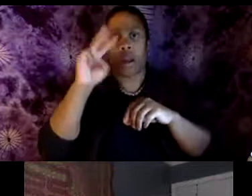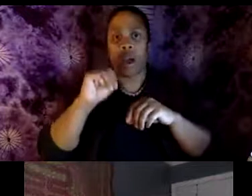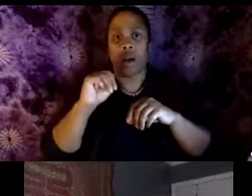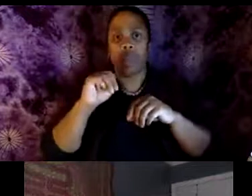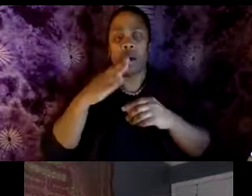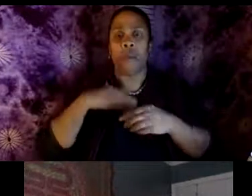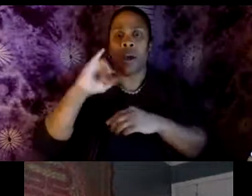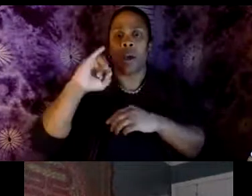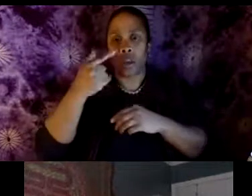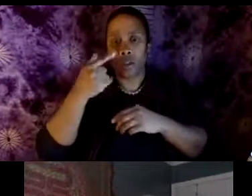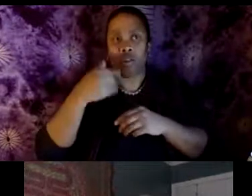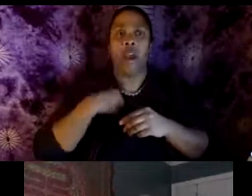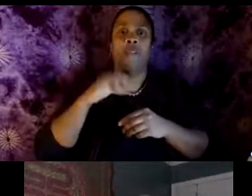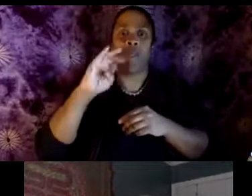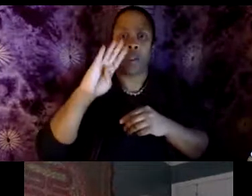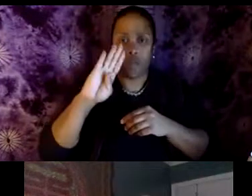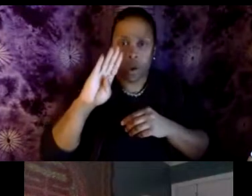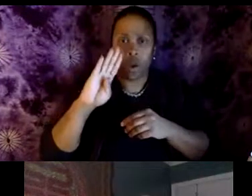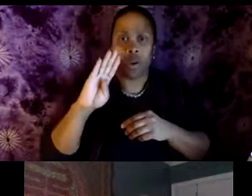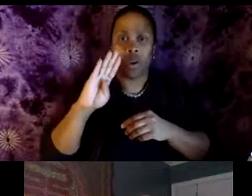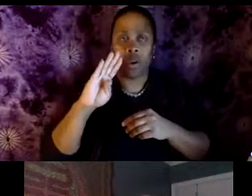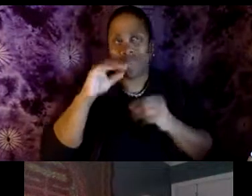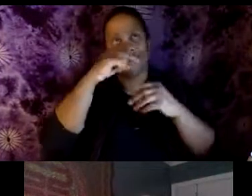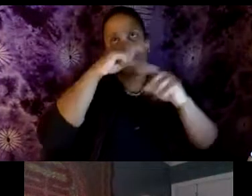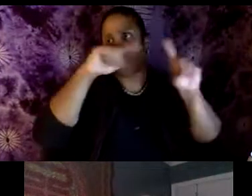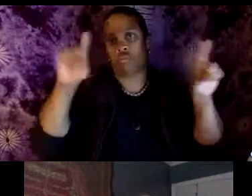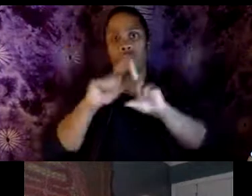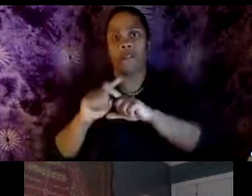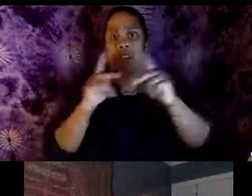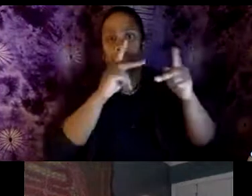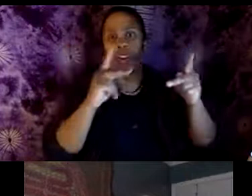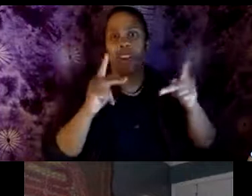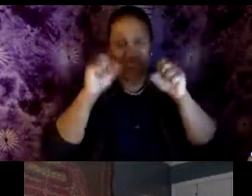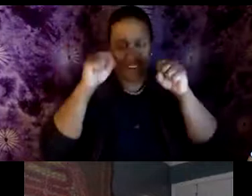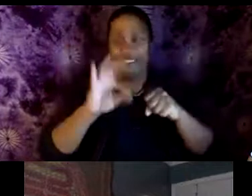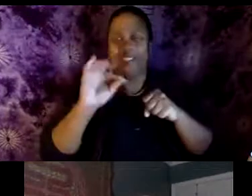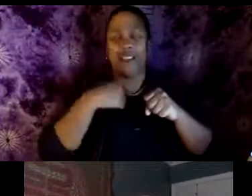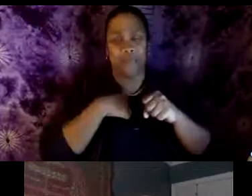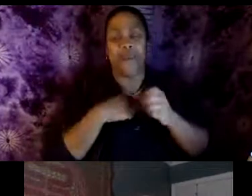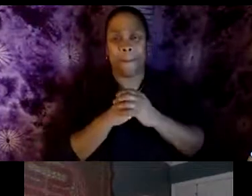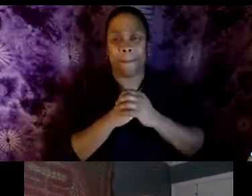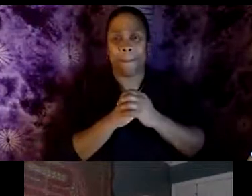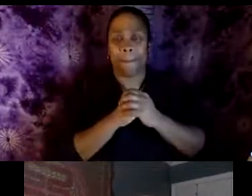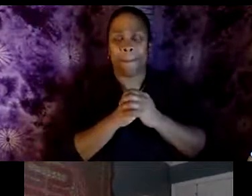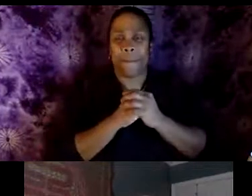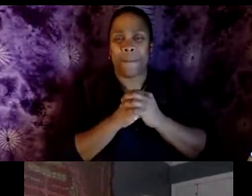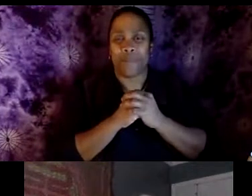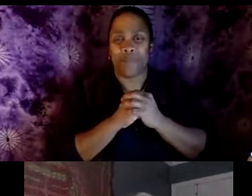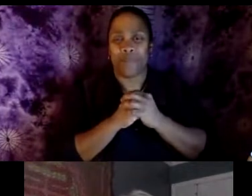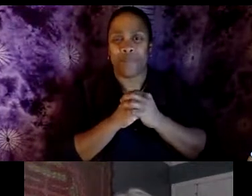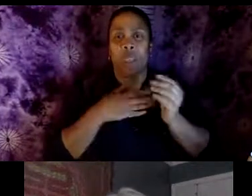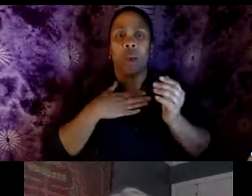I'm on Facebook, The Shift Witch. I'm kind of all over the place at Shiftwitch. You can find me at all of those different places. My email